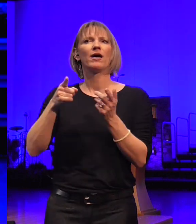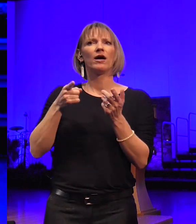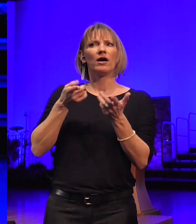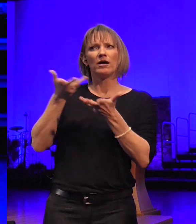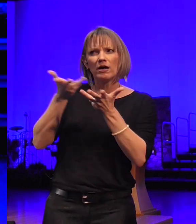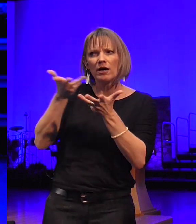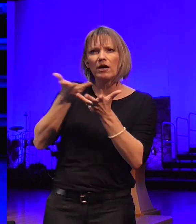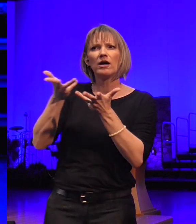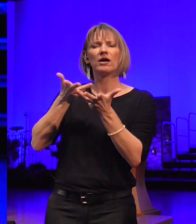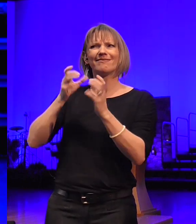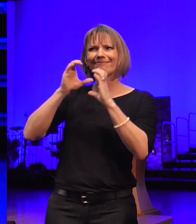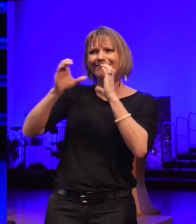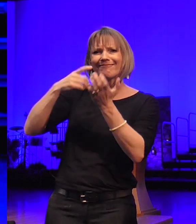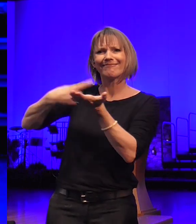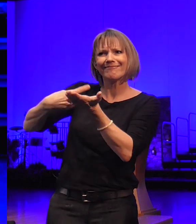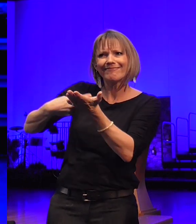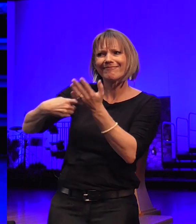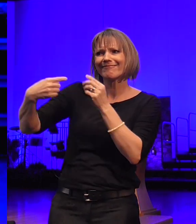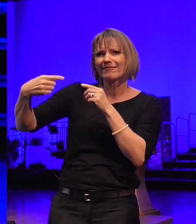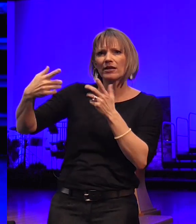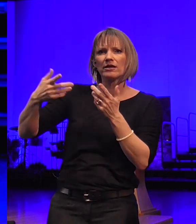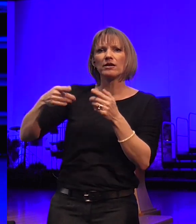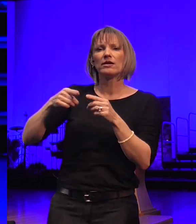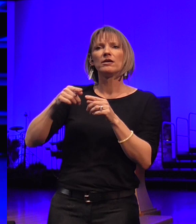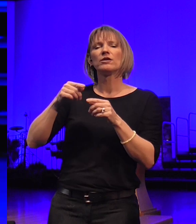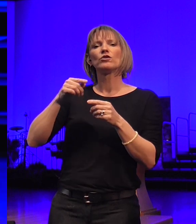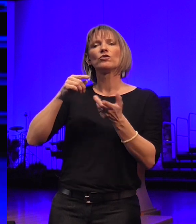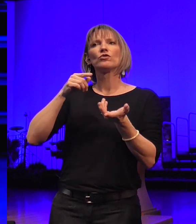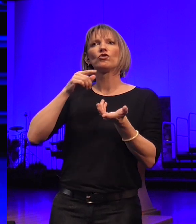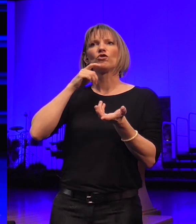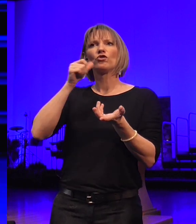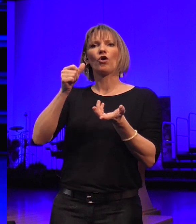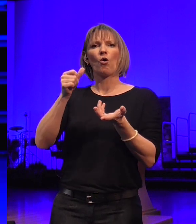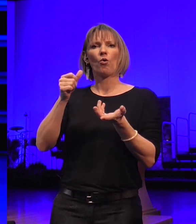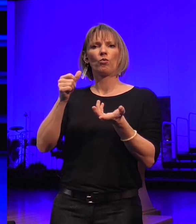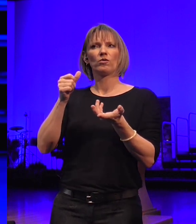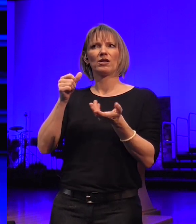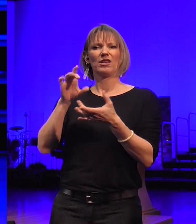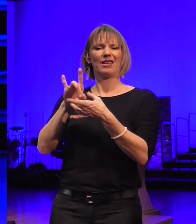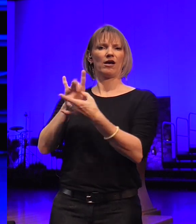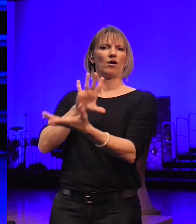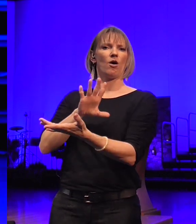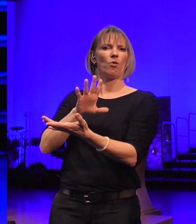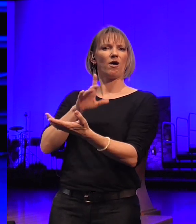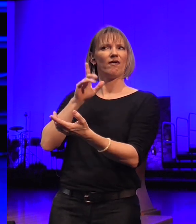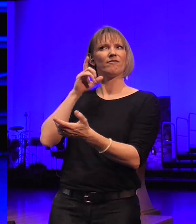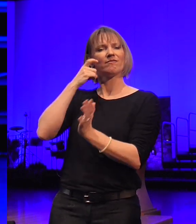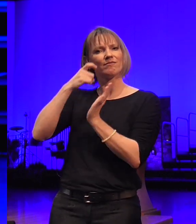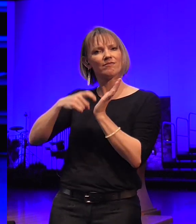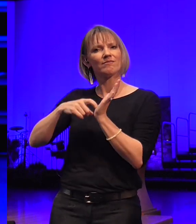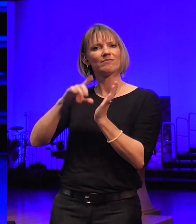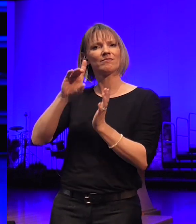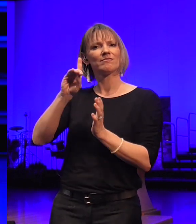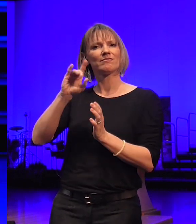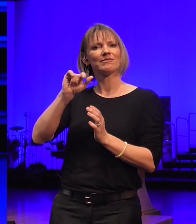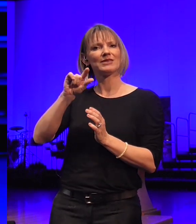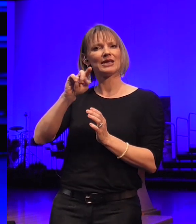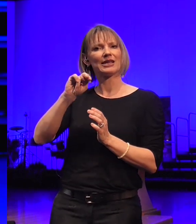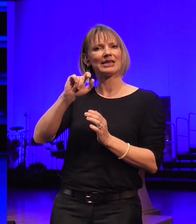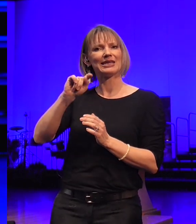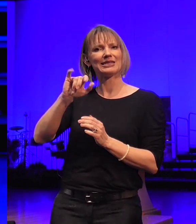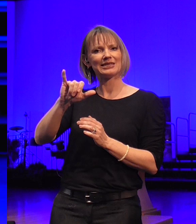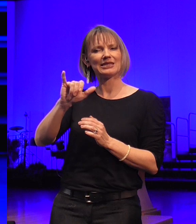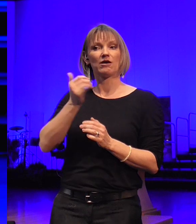if they're listening, but don't release that dignity that is such a part of not only